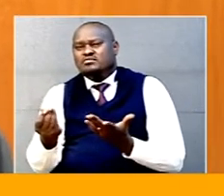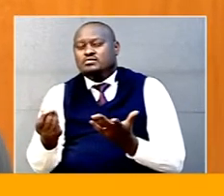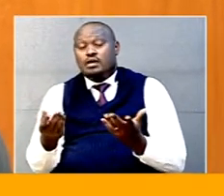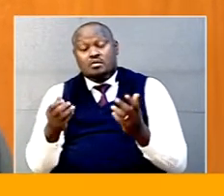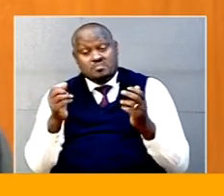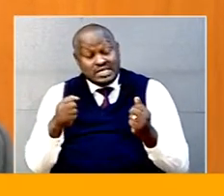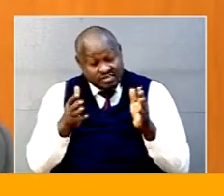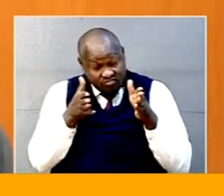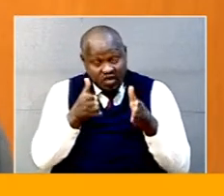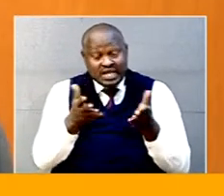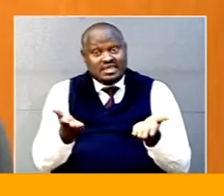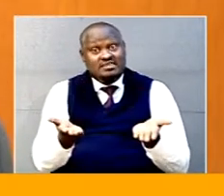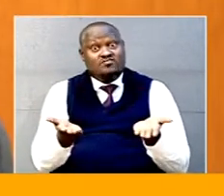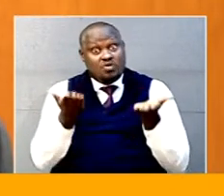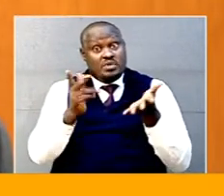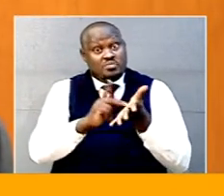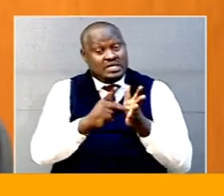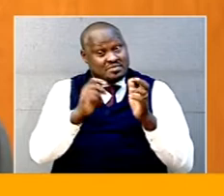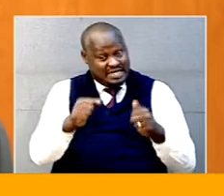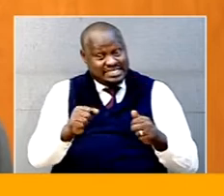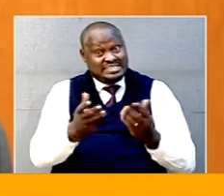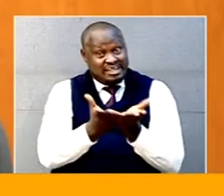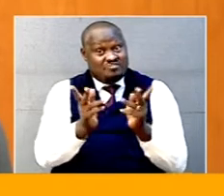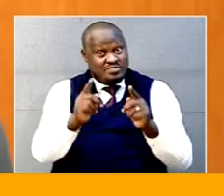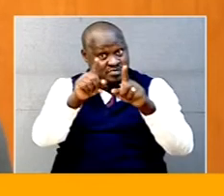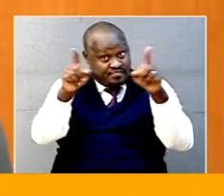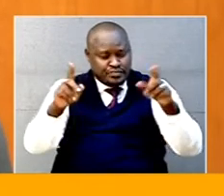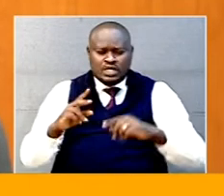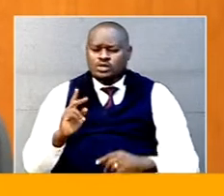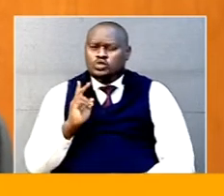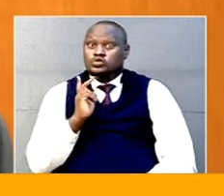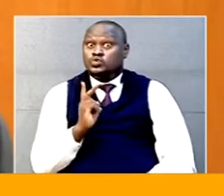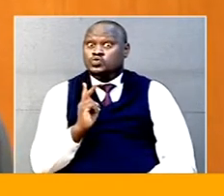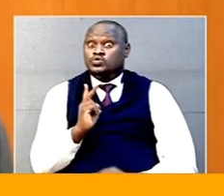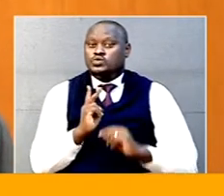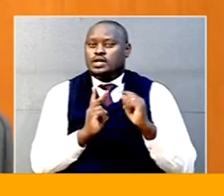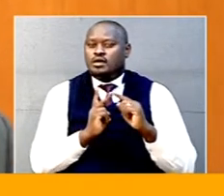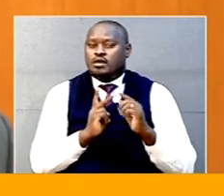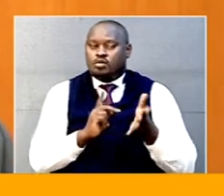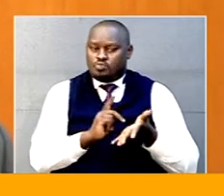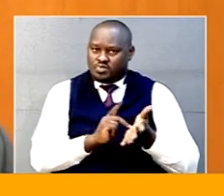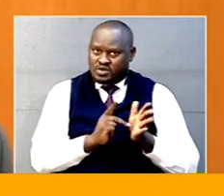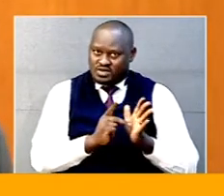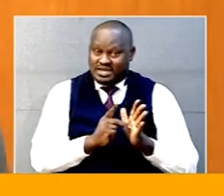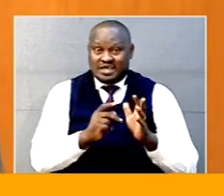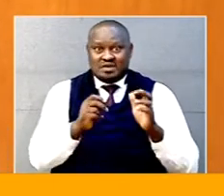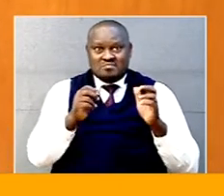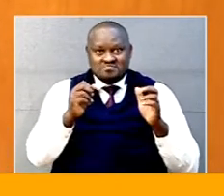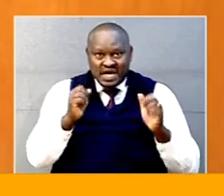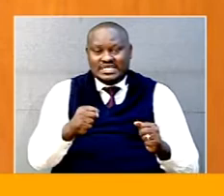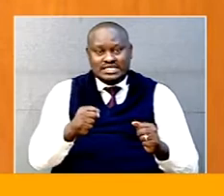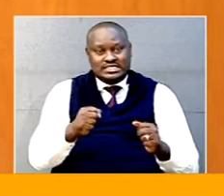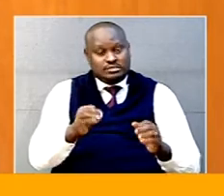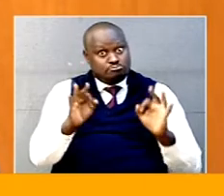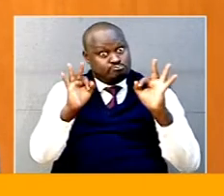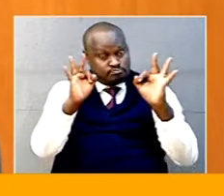on developmental grounds. The second threshold is that the project has to be viable, meaning that if